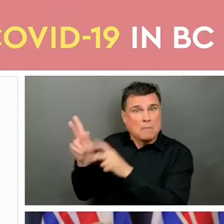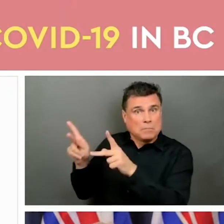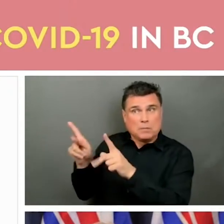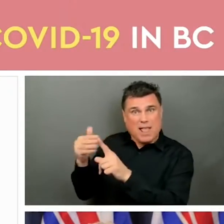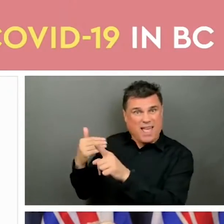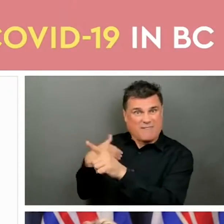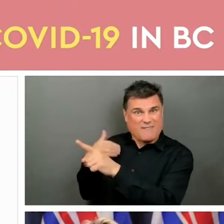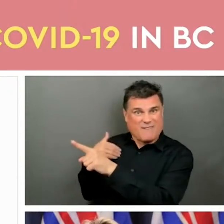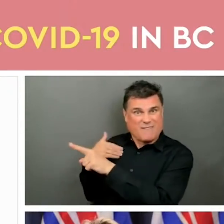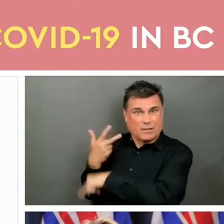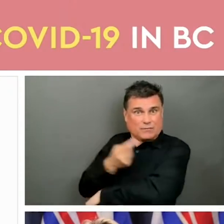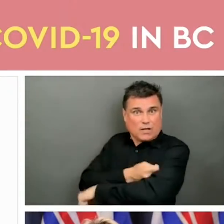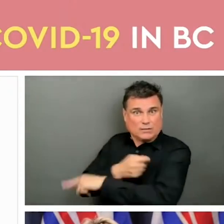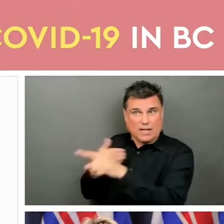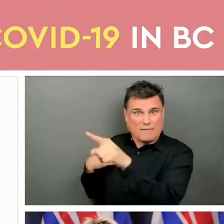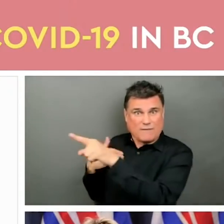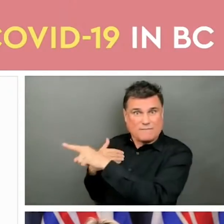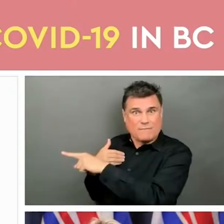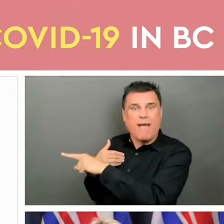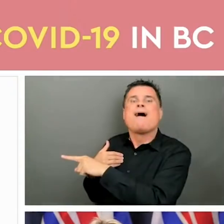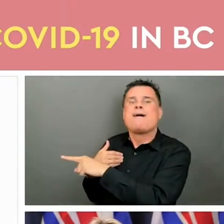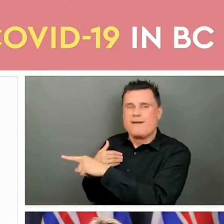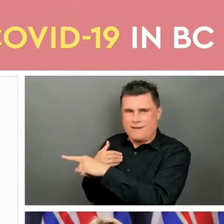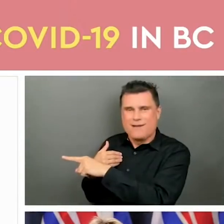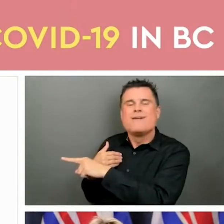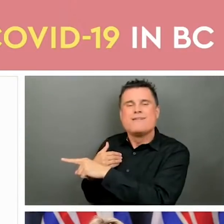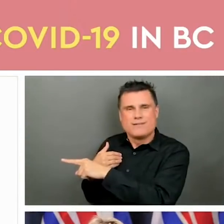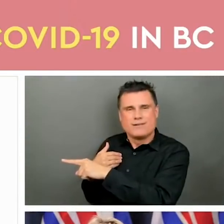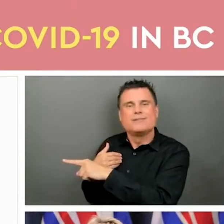immunization, and particularly in Prince Rupert, where we've